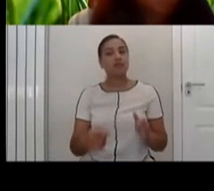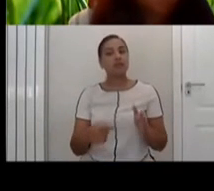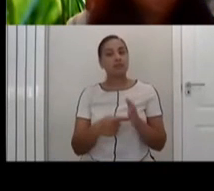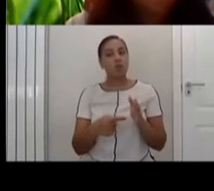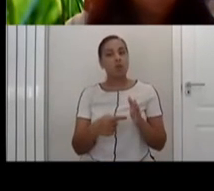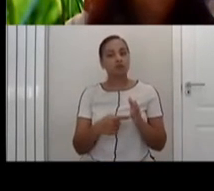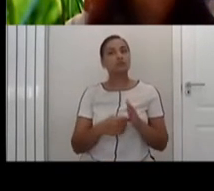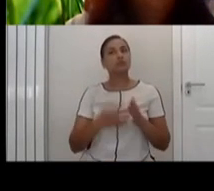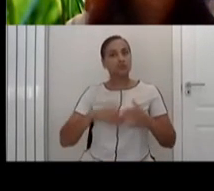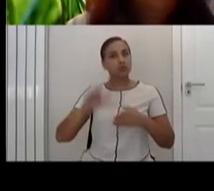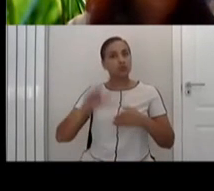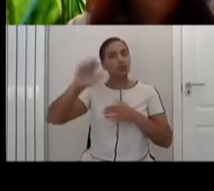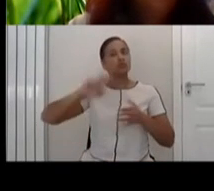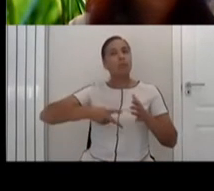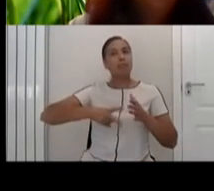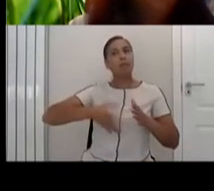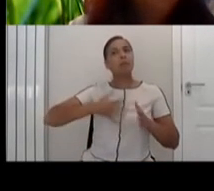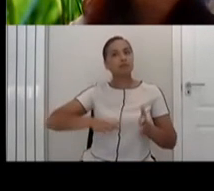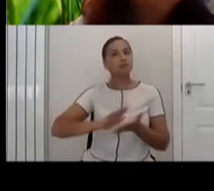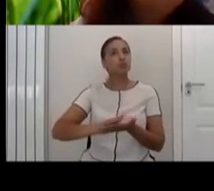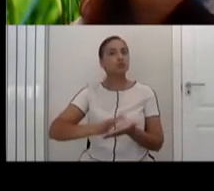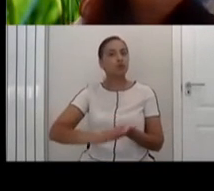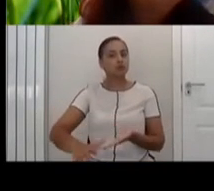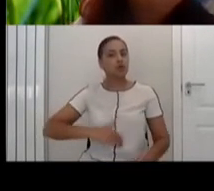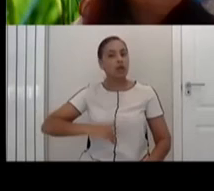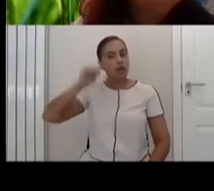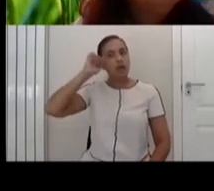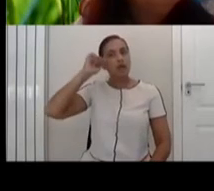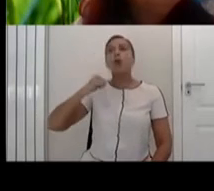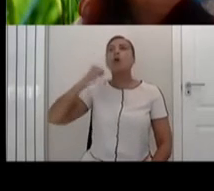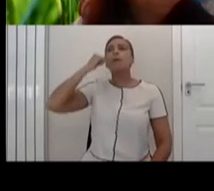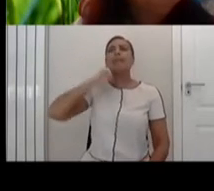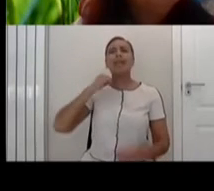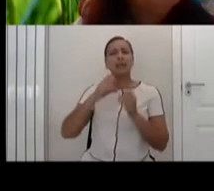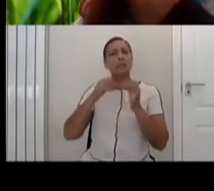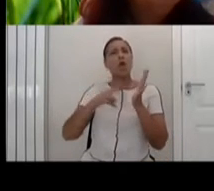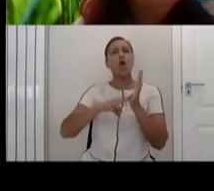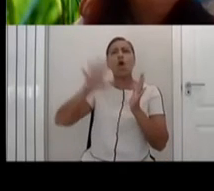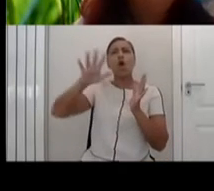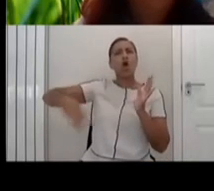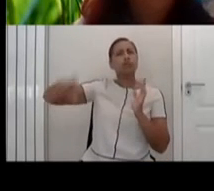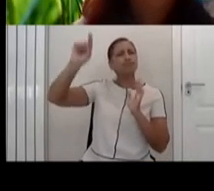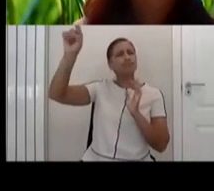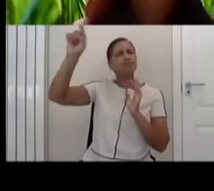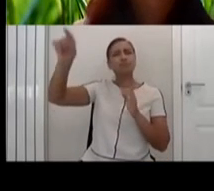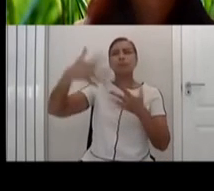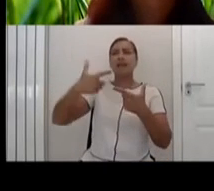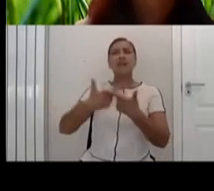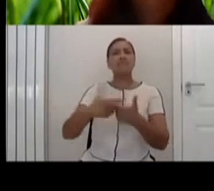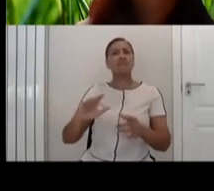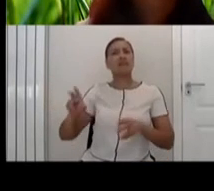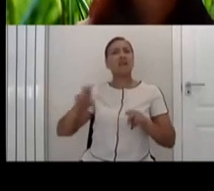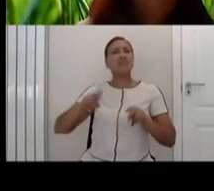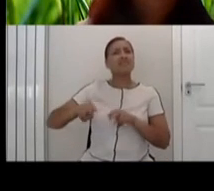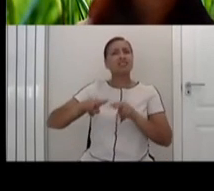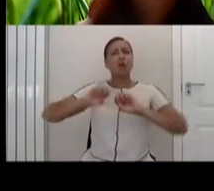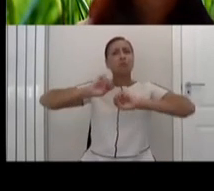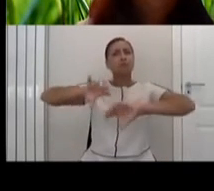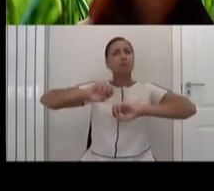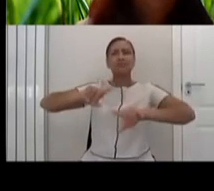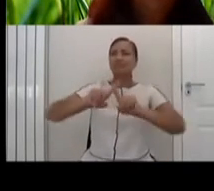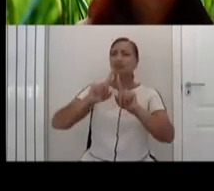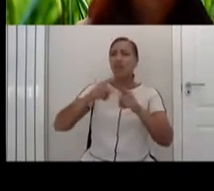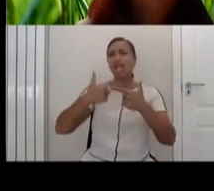maybe also sharing. So, you know, I noticed with Blackburn, they had some videos in different languages. So I guess it's thinking about, you